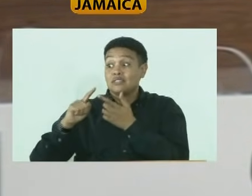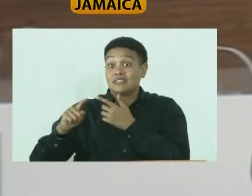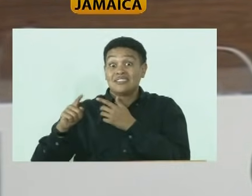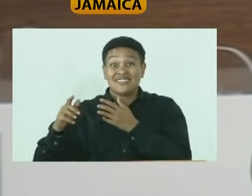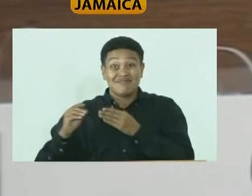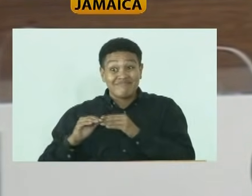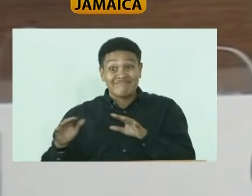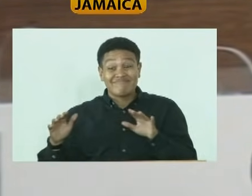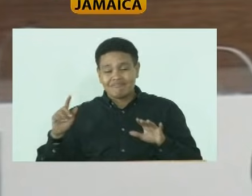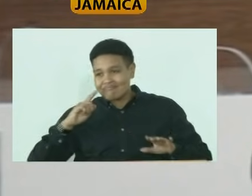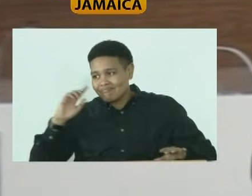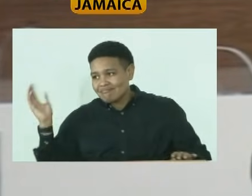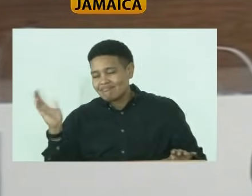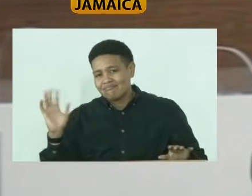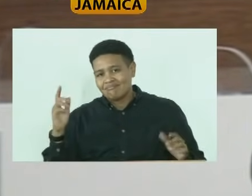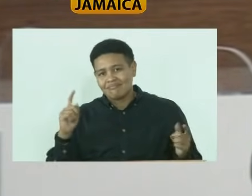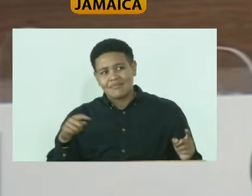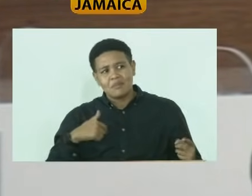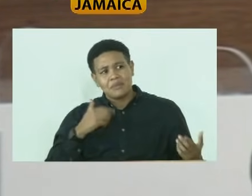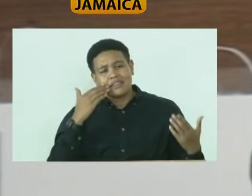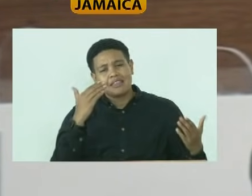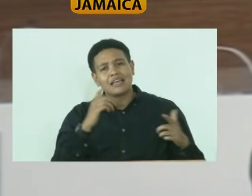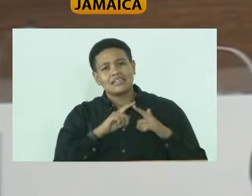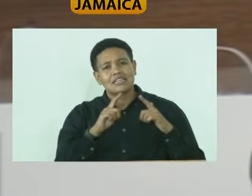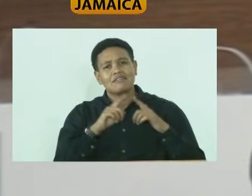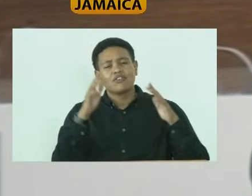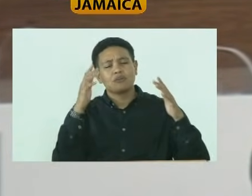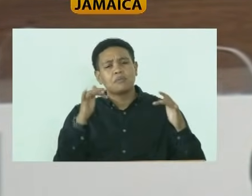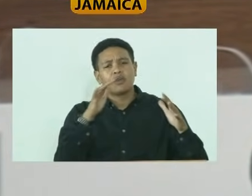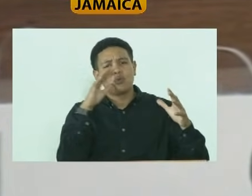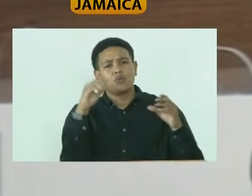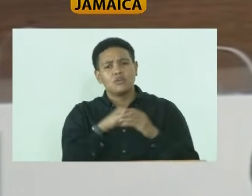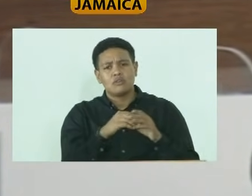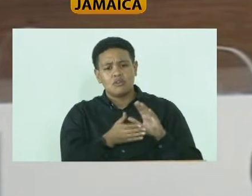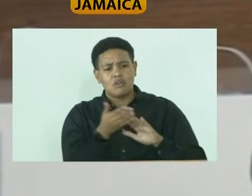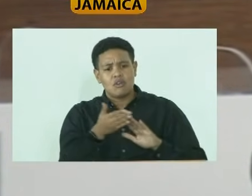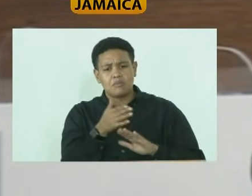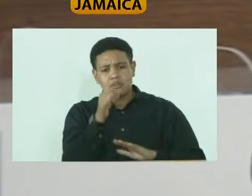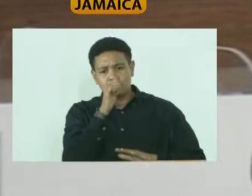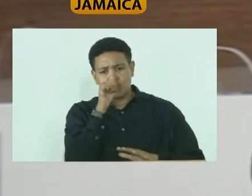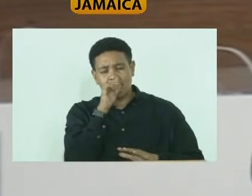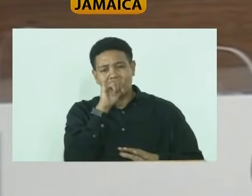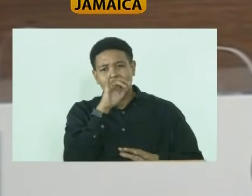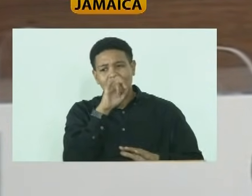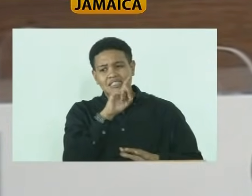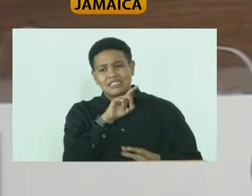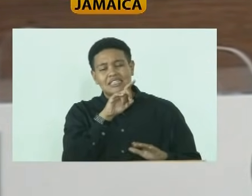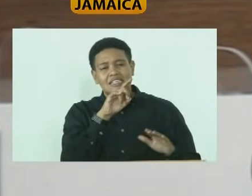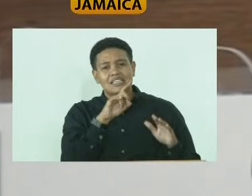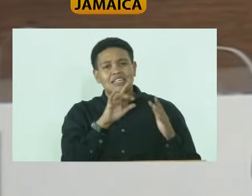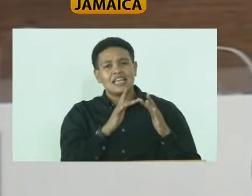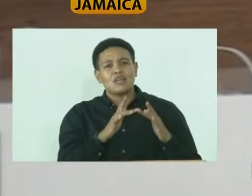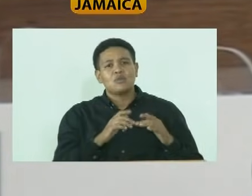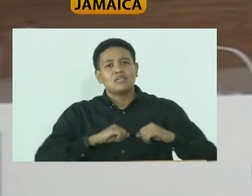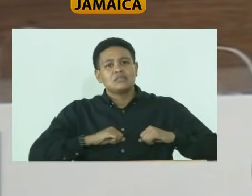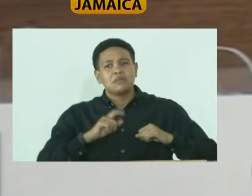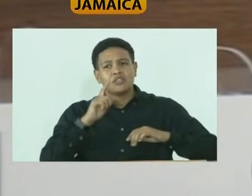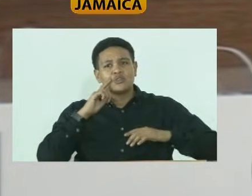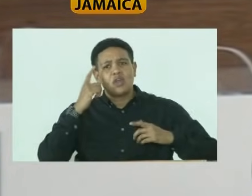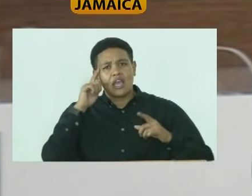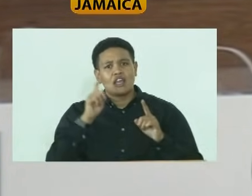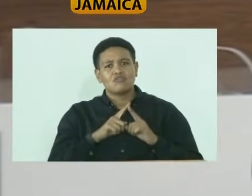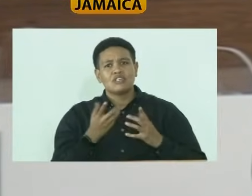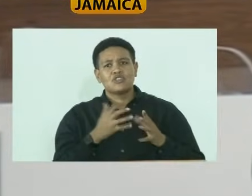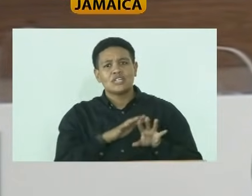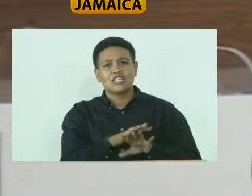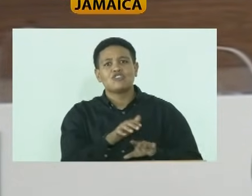indispensable. Let me therefore thank the players operating within the private ISP's network space for agreeing to the integration of the